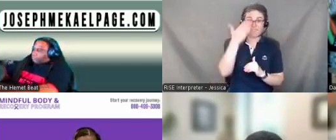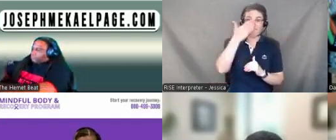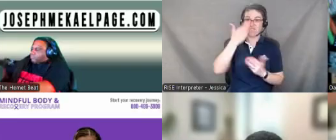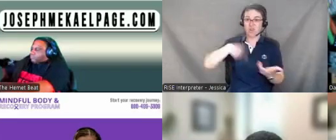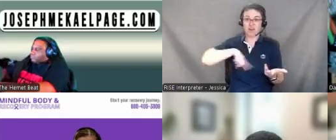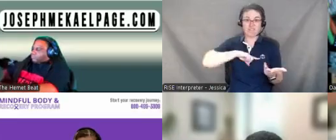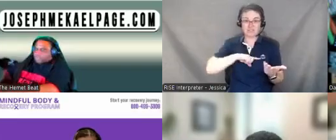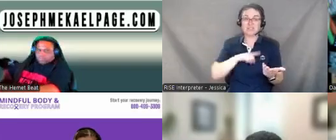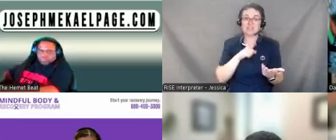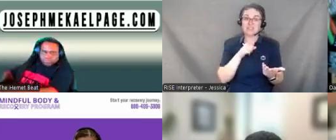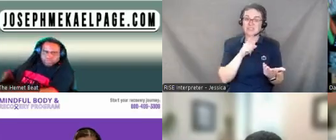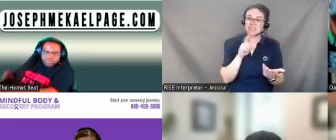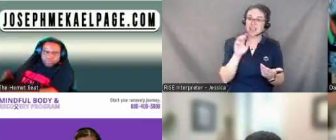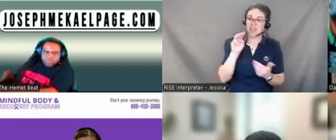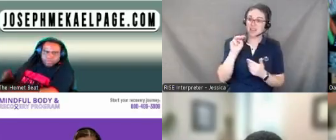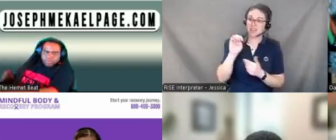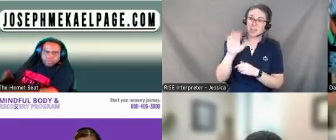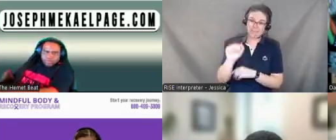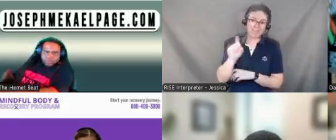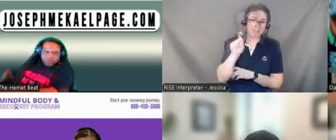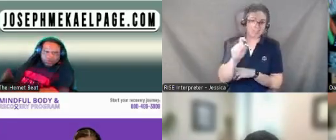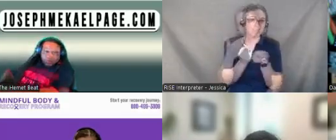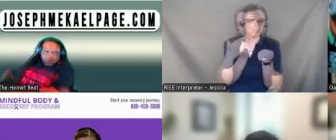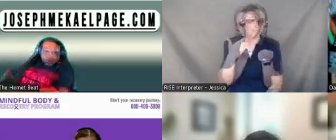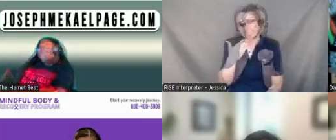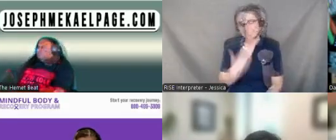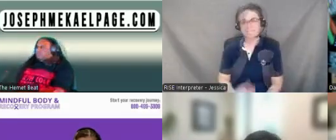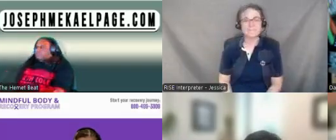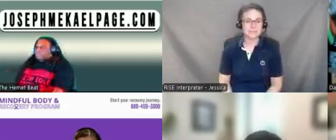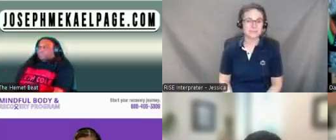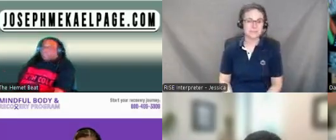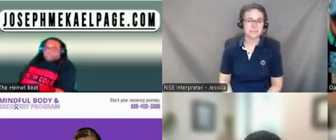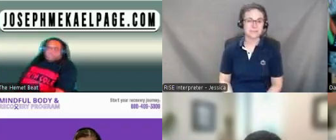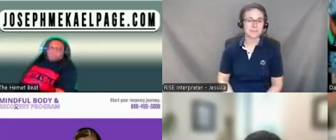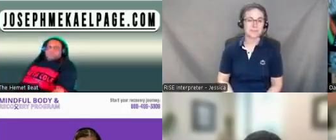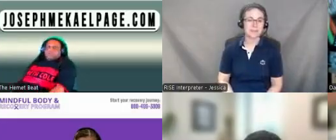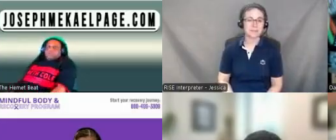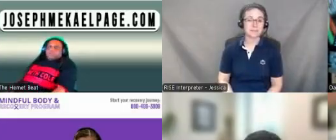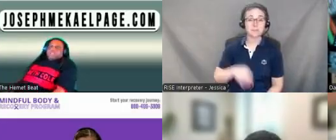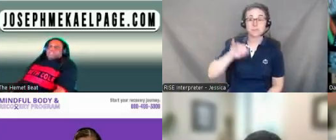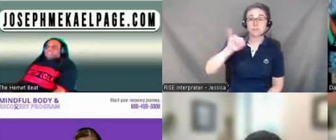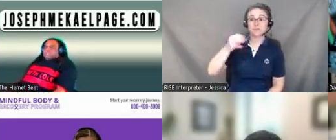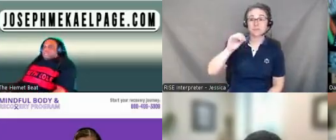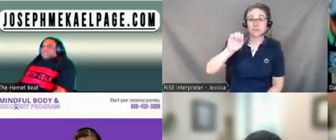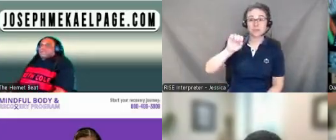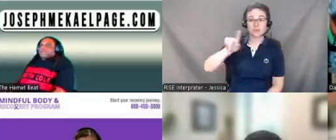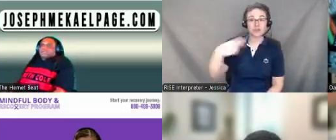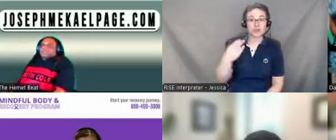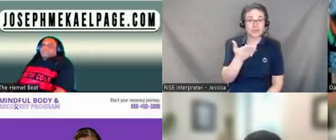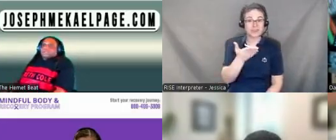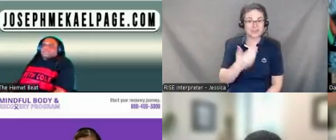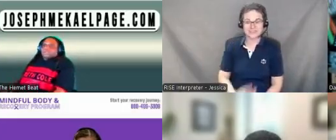these folks, I think a little extra support is warranted. Joseph's got his hand up.